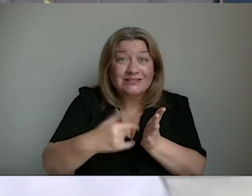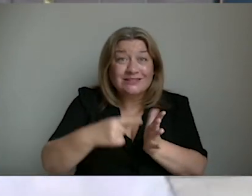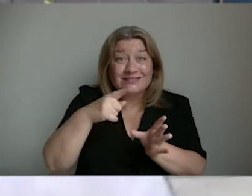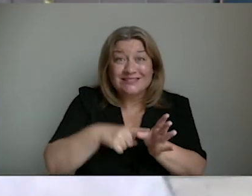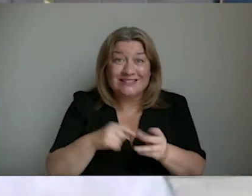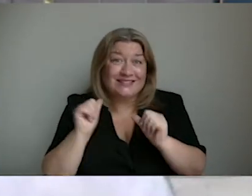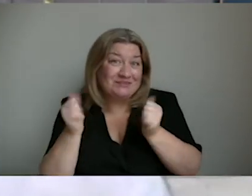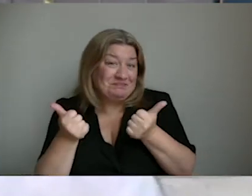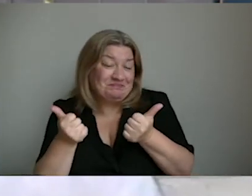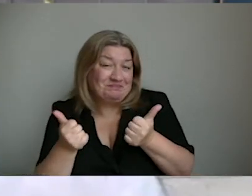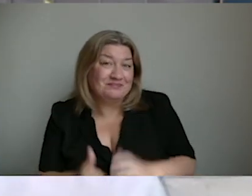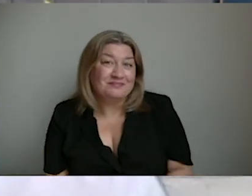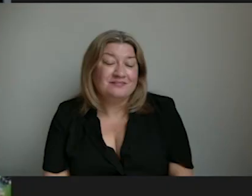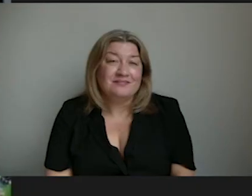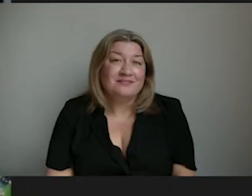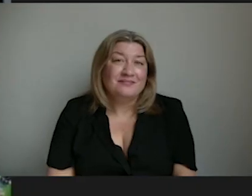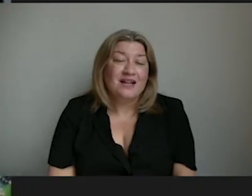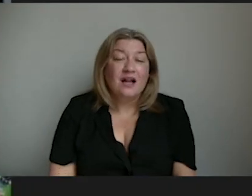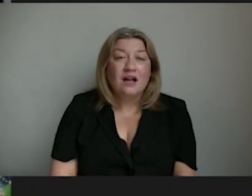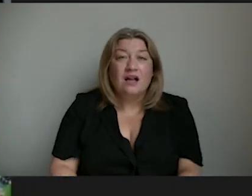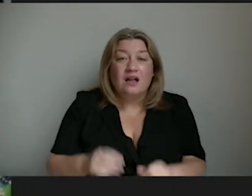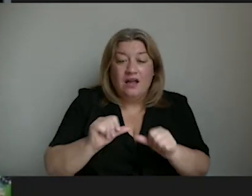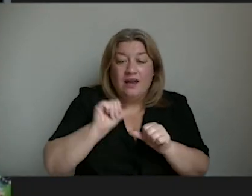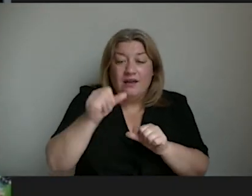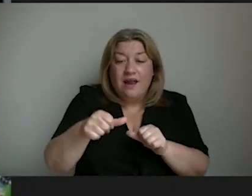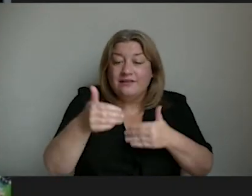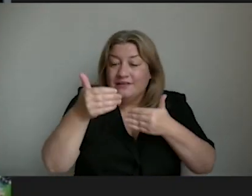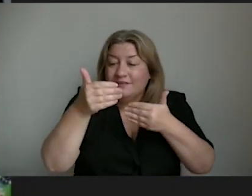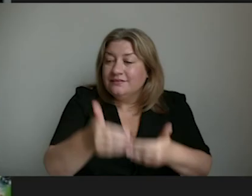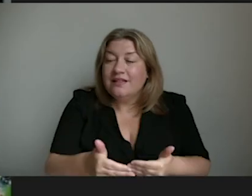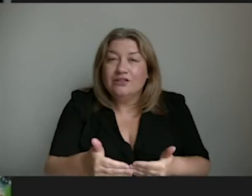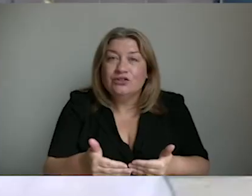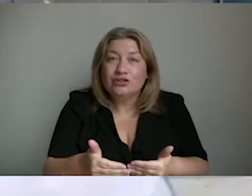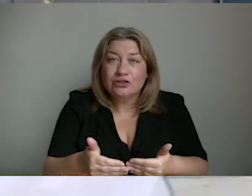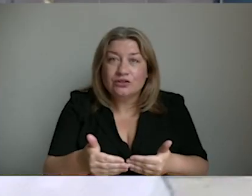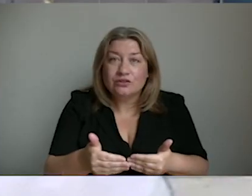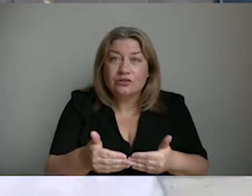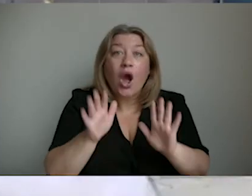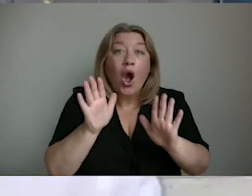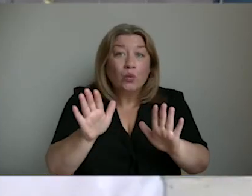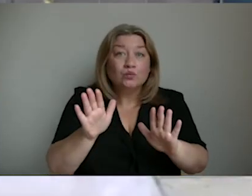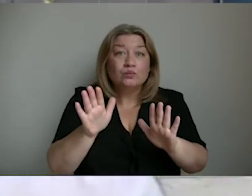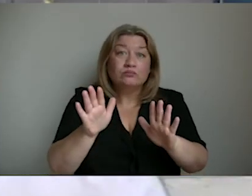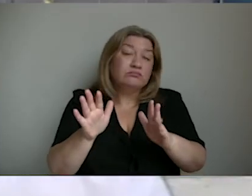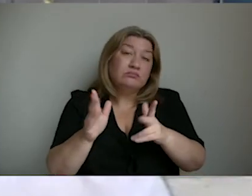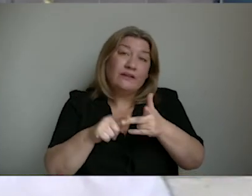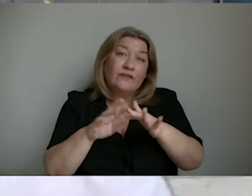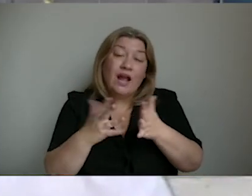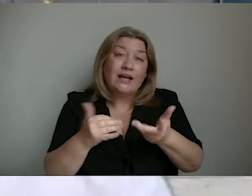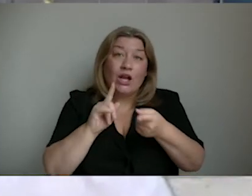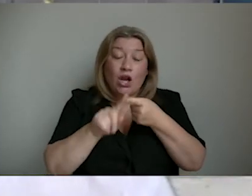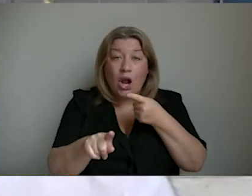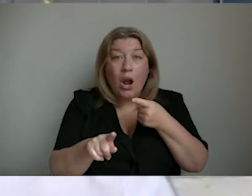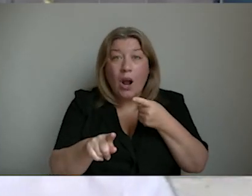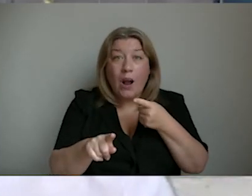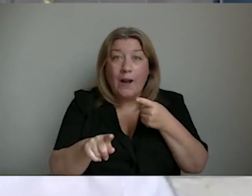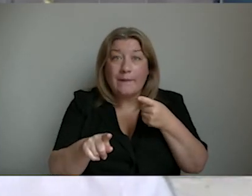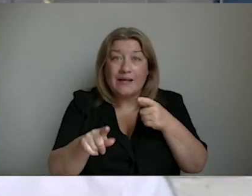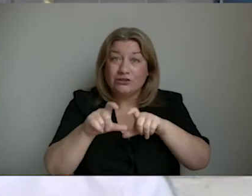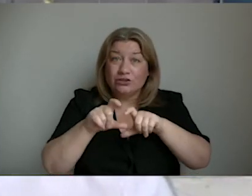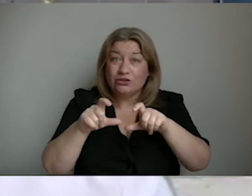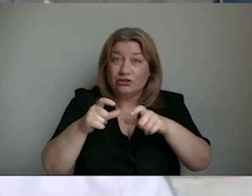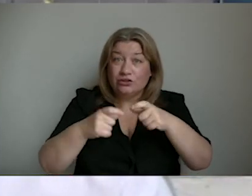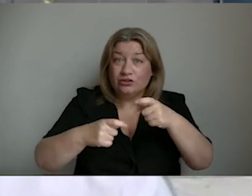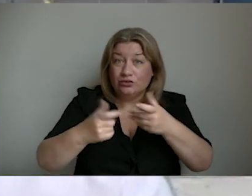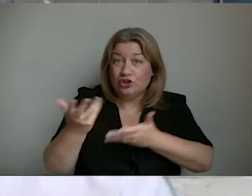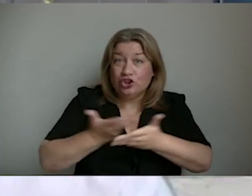you, Kirsty, for joining us. Thank you. Yeah, our next session, I should also add, please add any comments that you've